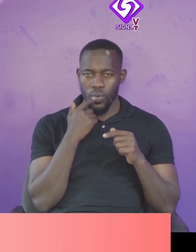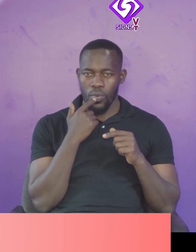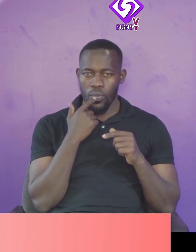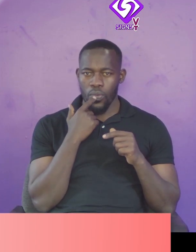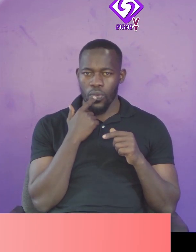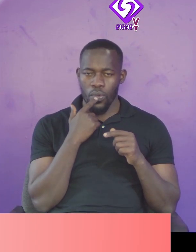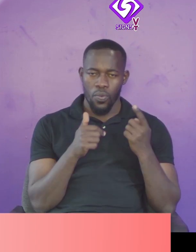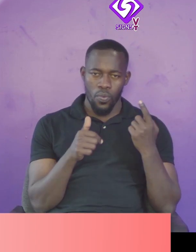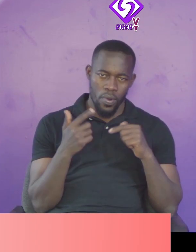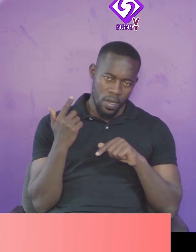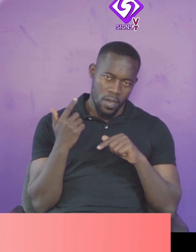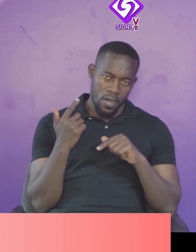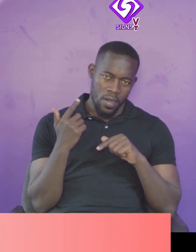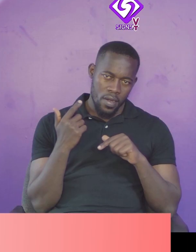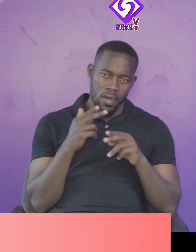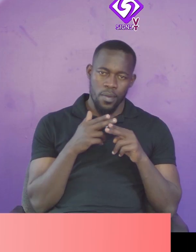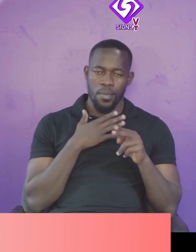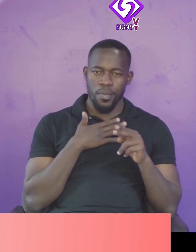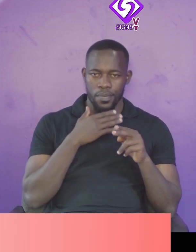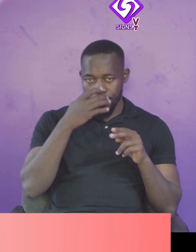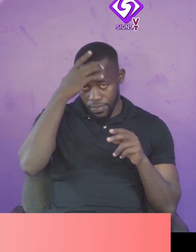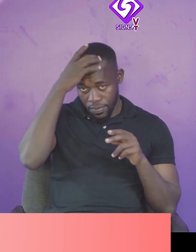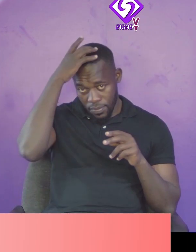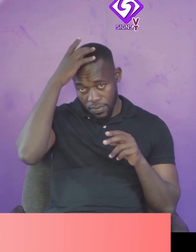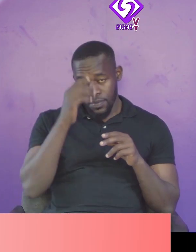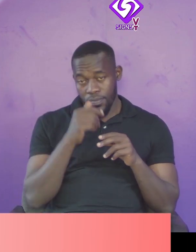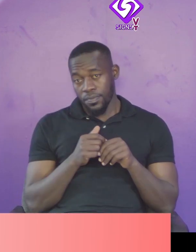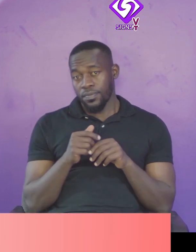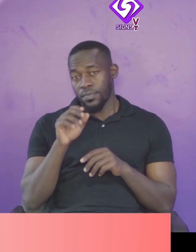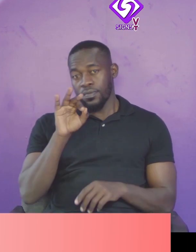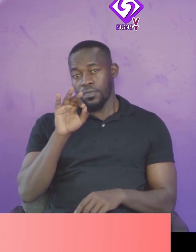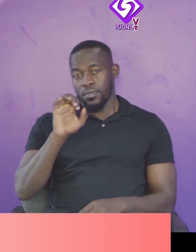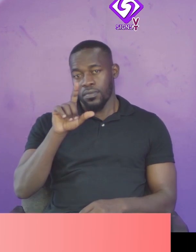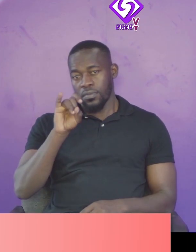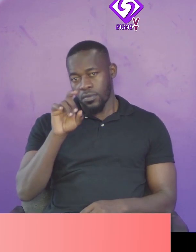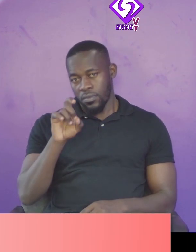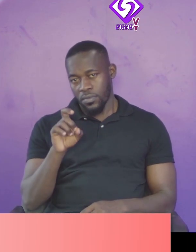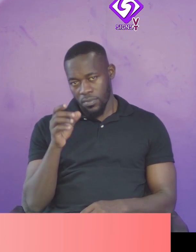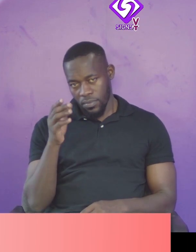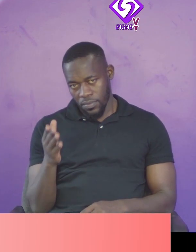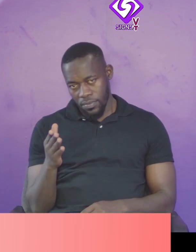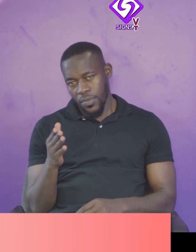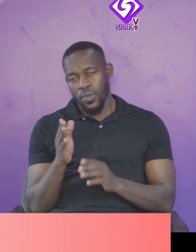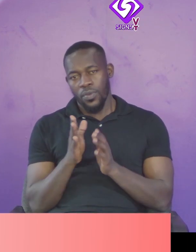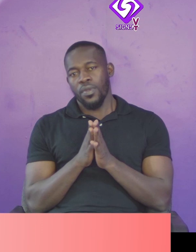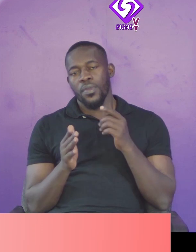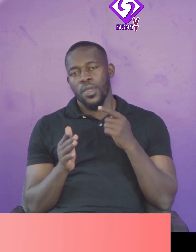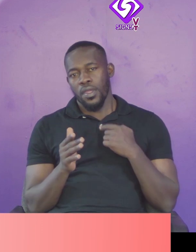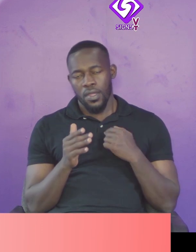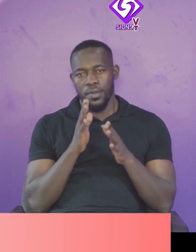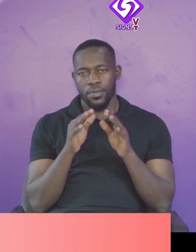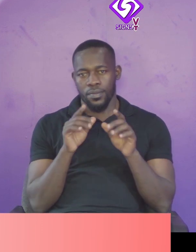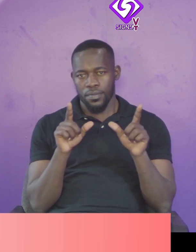right with their prediction. My name is Chris Mololo. Felix Makona was co-hosting with me, and our sign